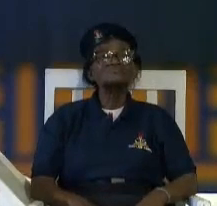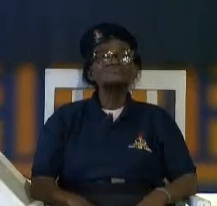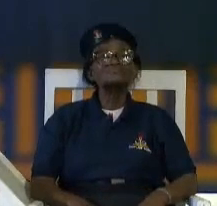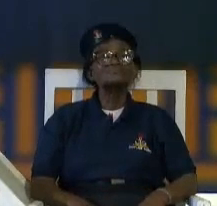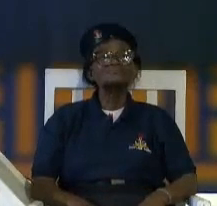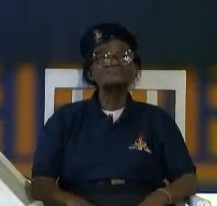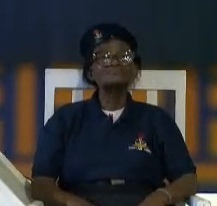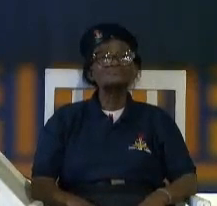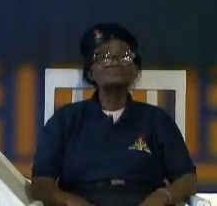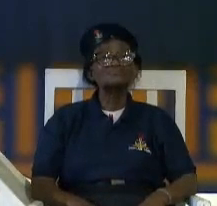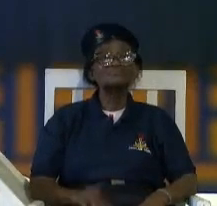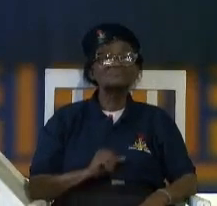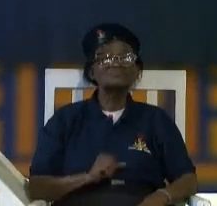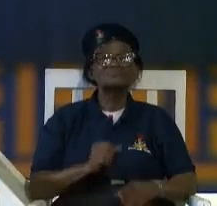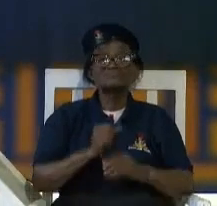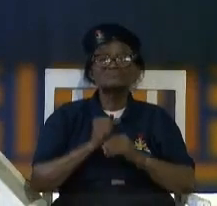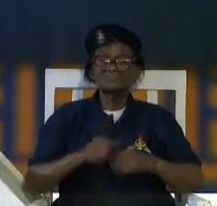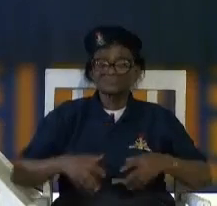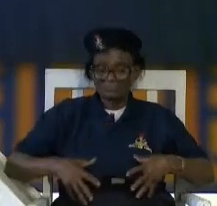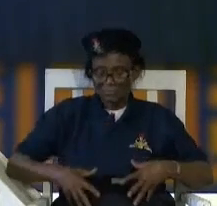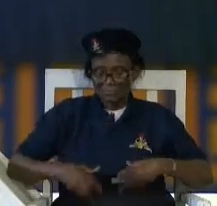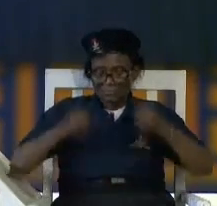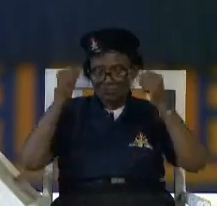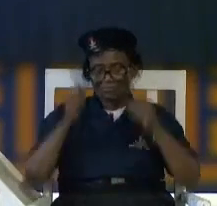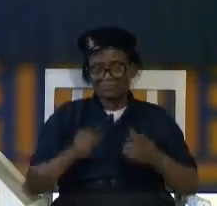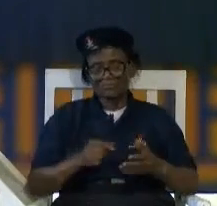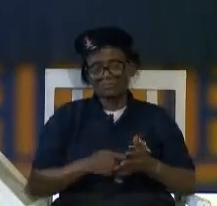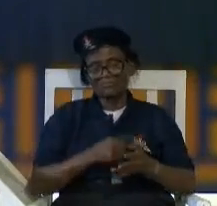I may get angry once in a while.